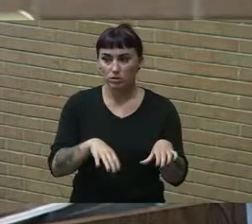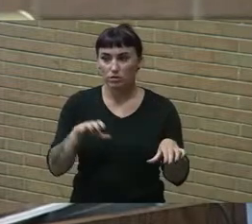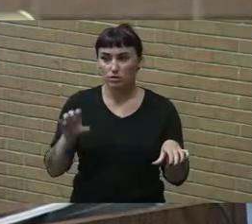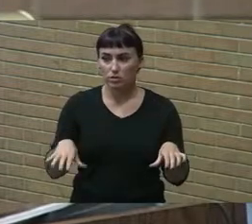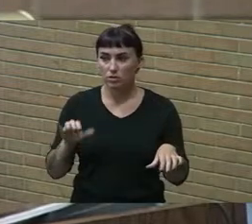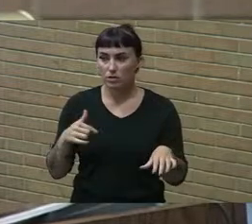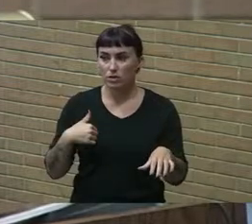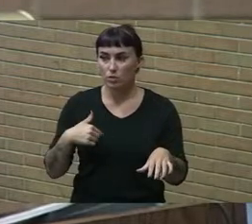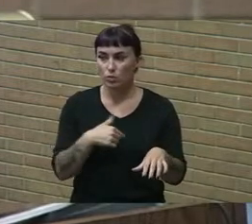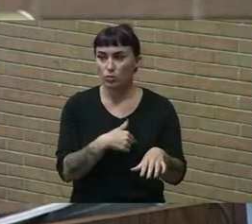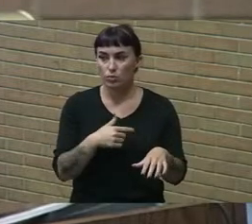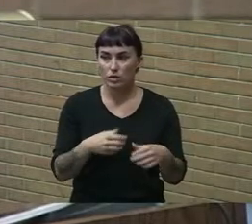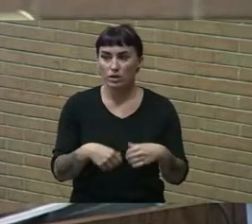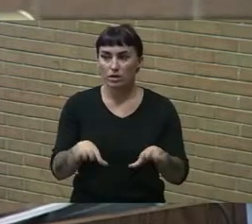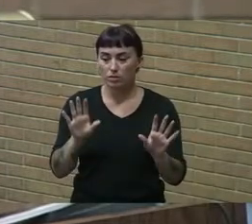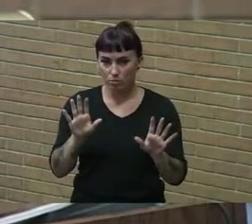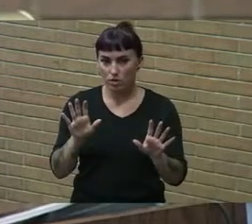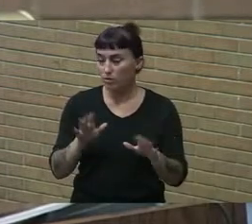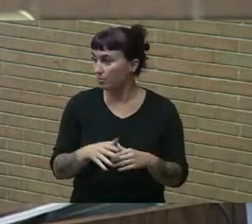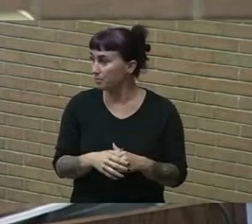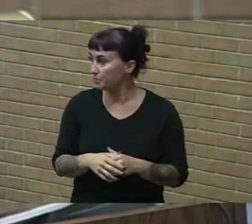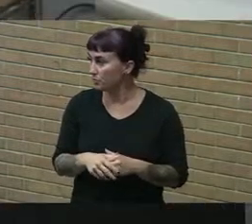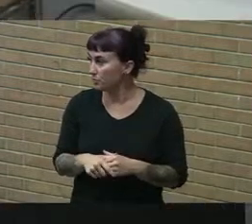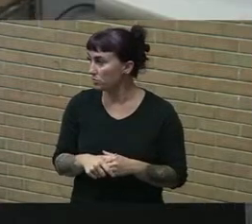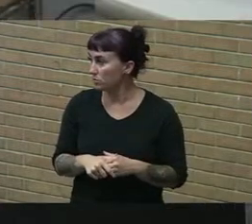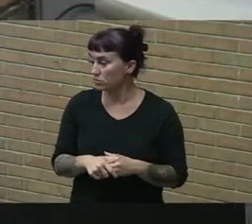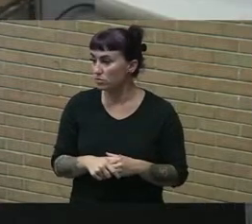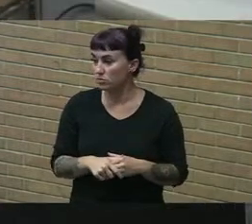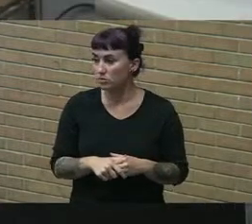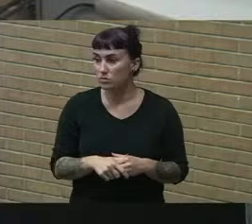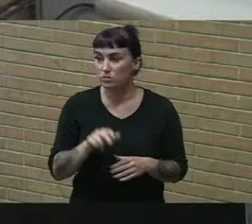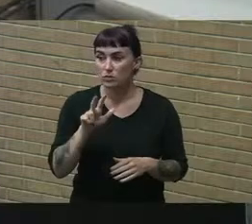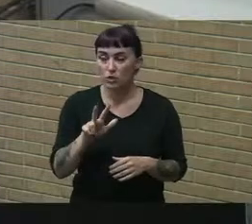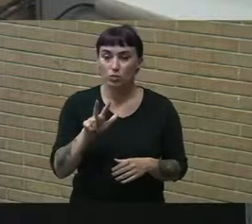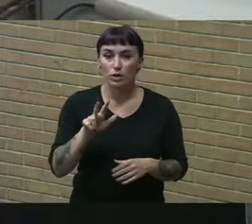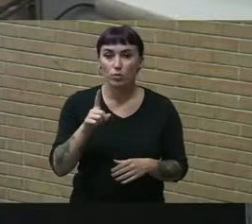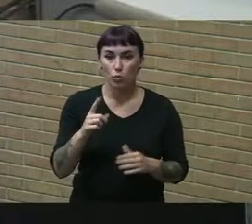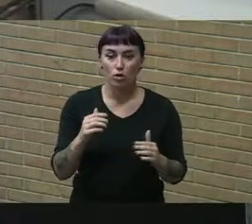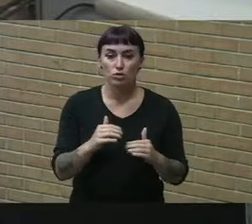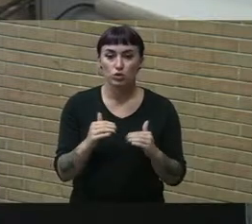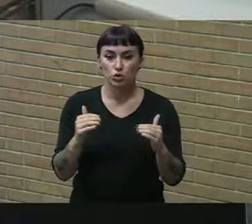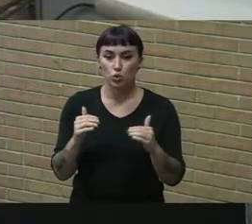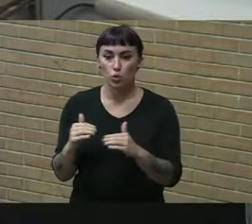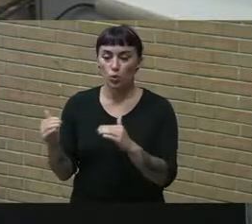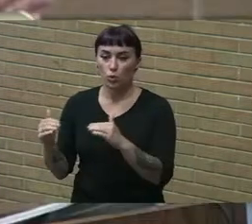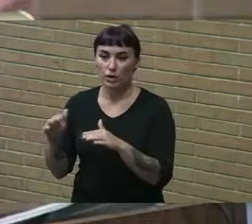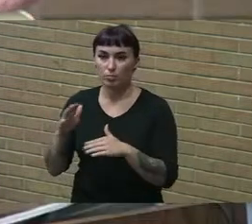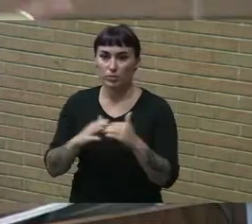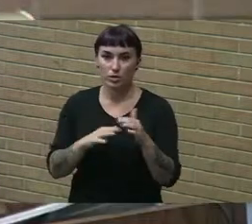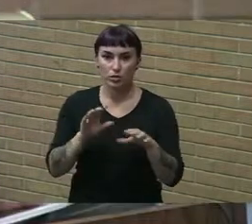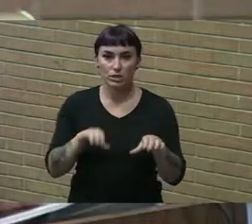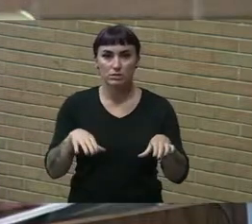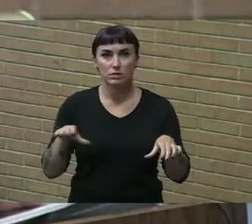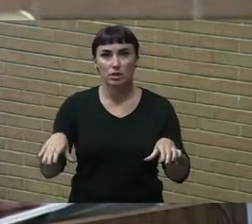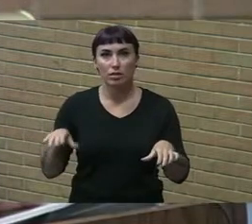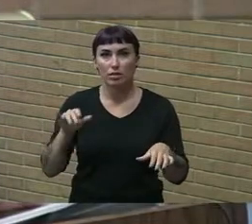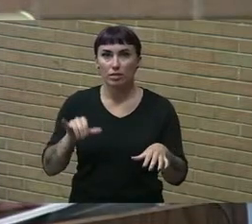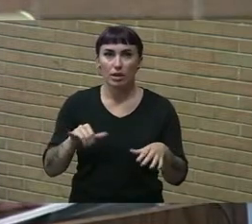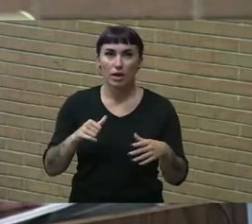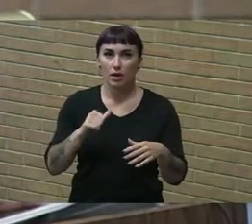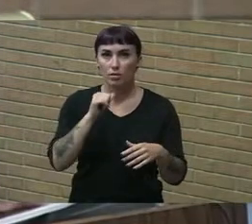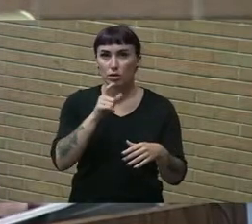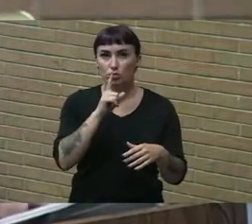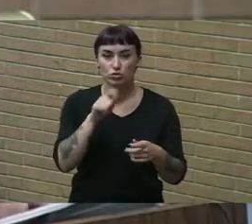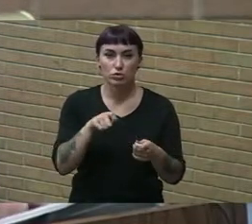are giving up. Foregoing, yeah. Yeah, we're foregoing 3 one-story buildings that are, I'm not